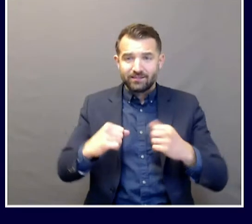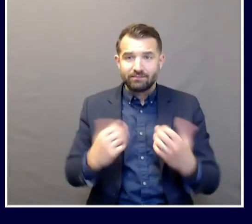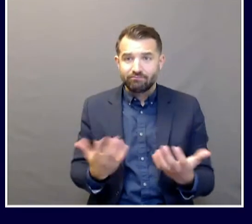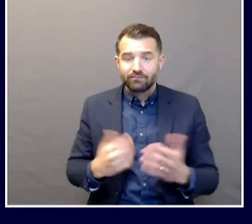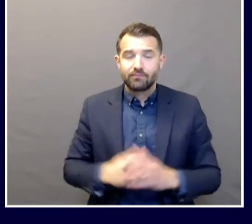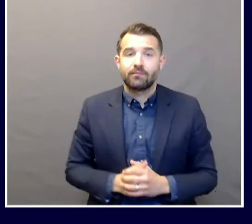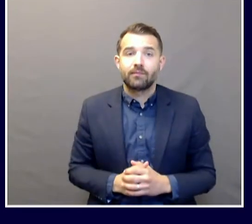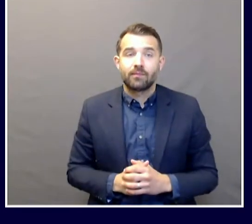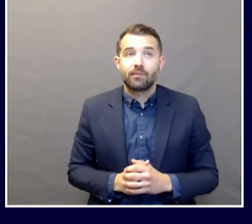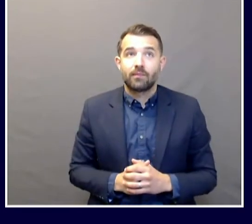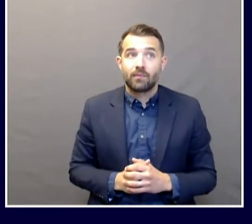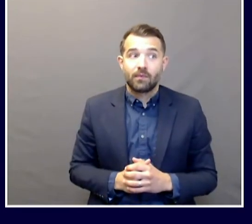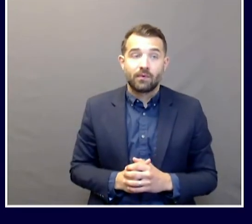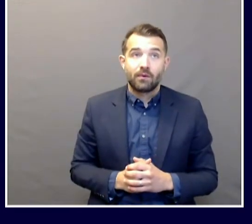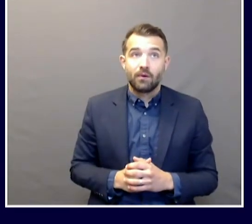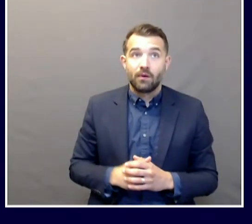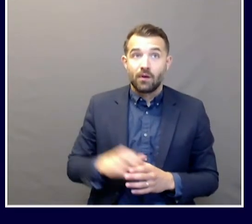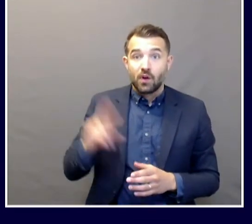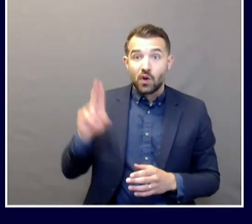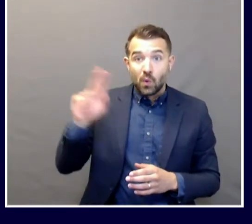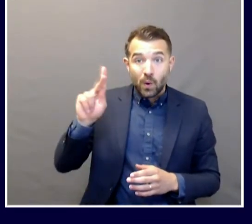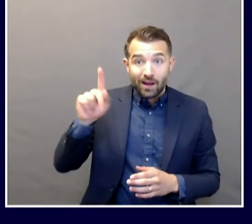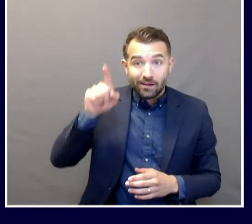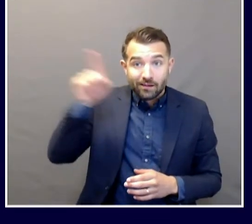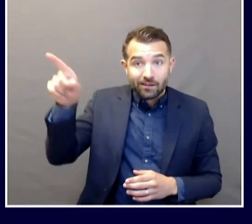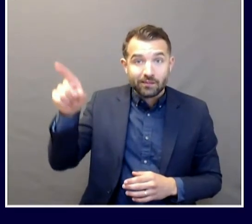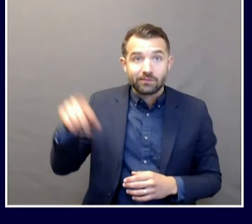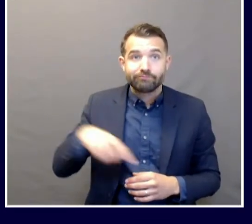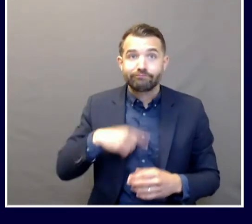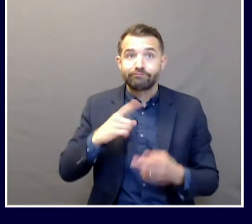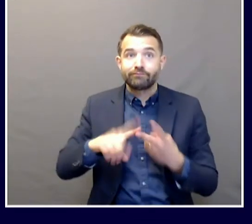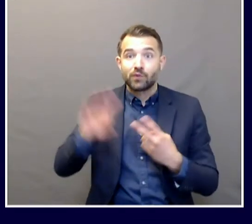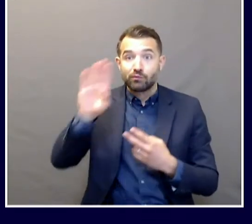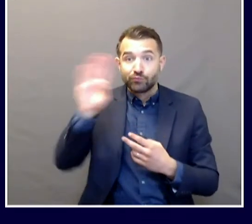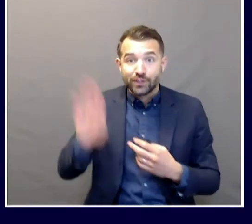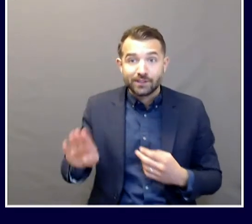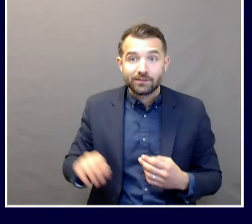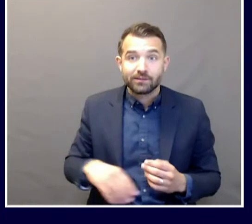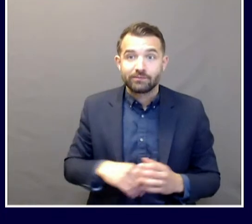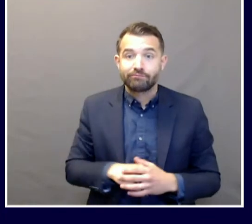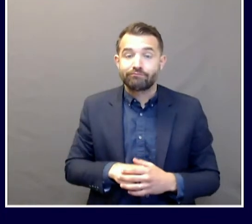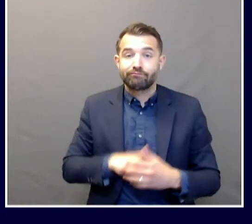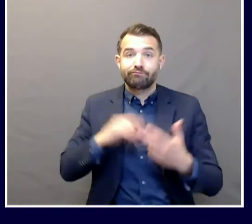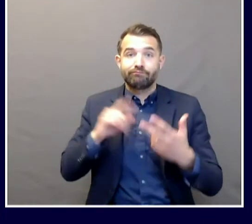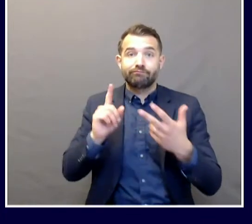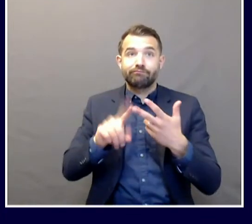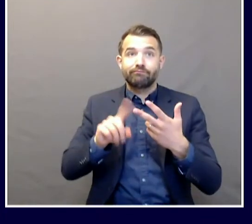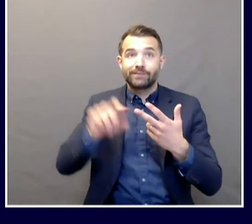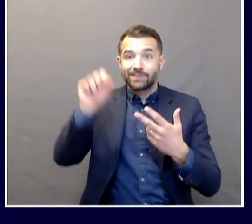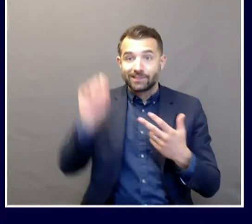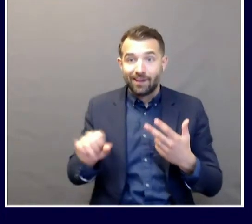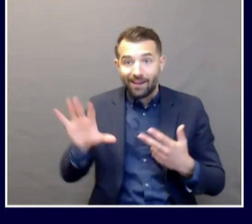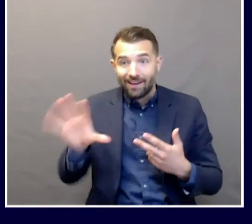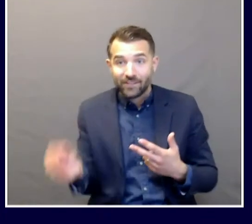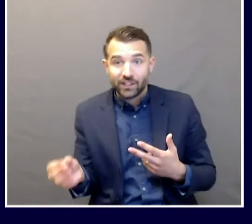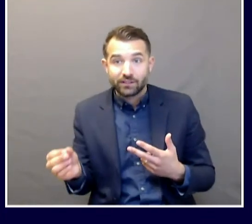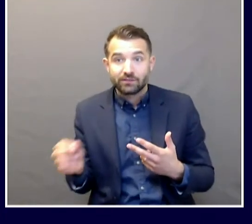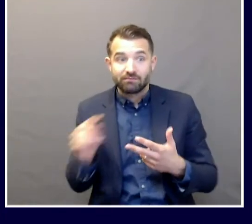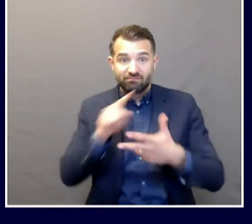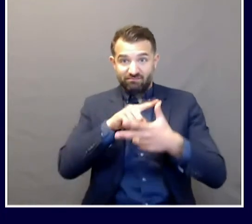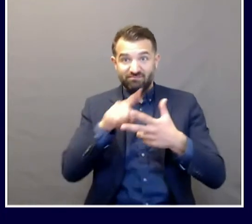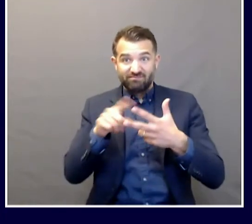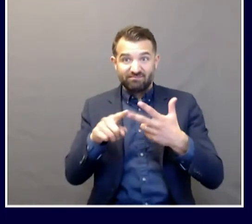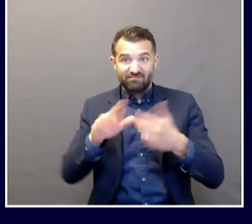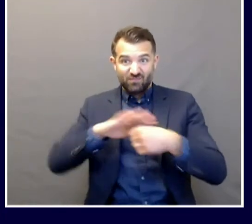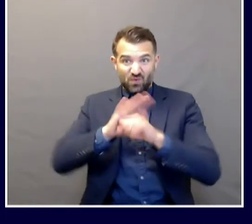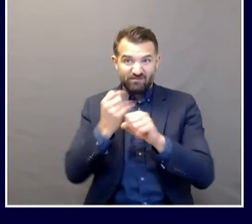in the UK, the one that was identified in Brazil, and a third that was identified in South Africa. Those are the principal variants that are circulating